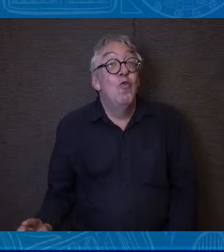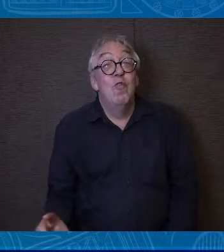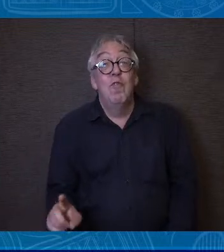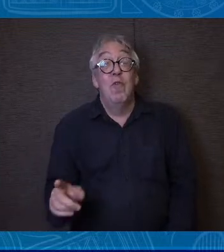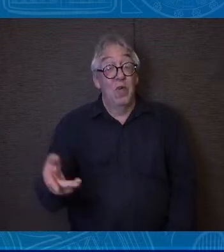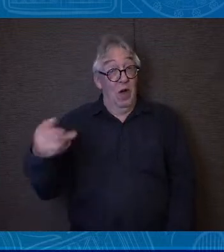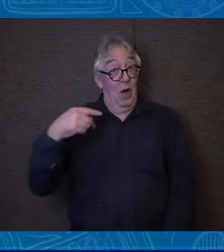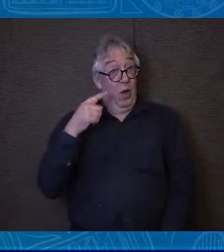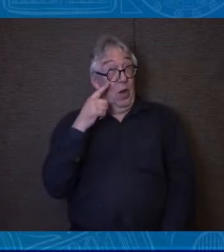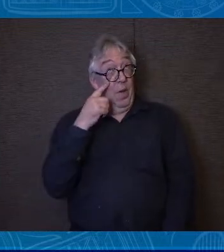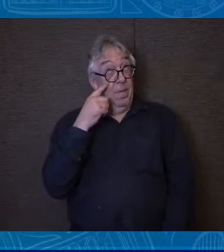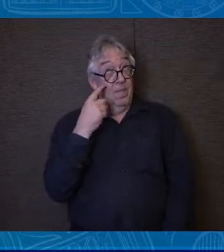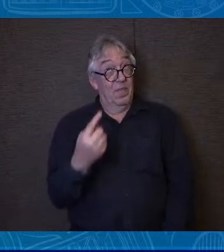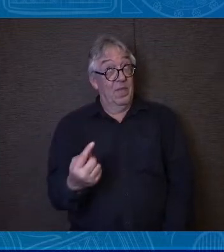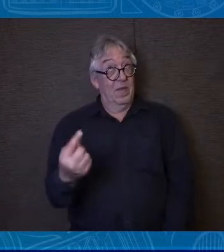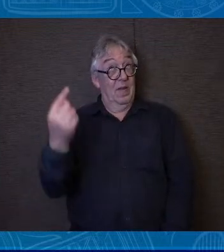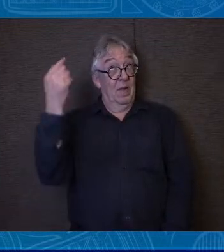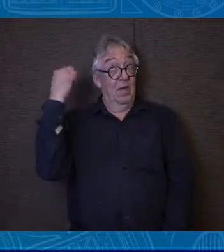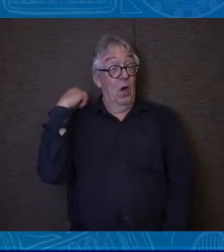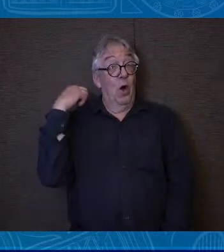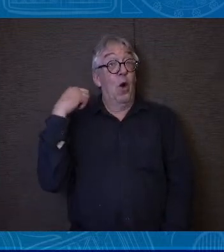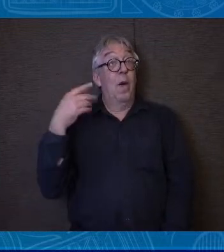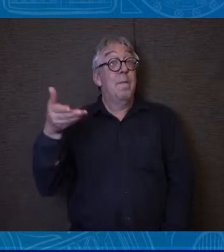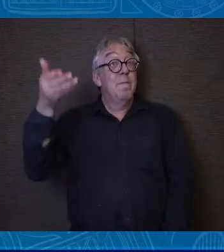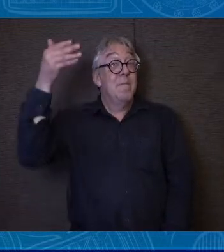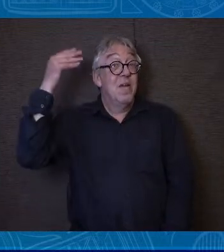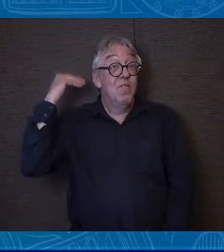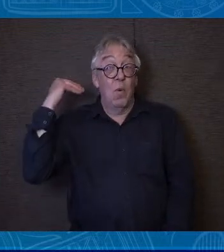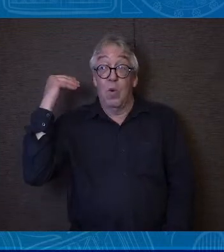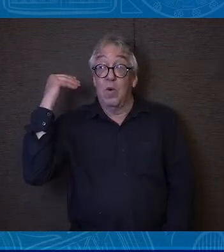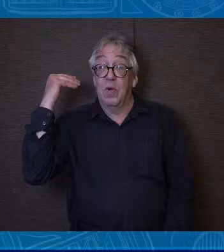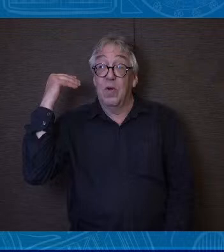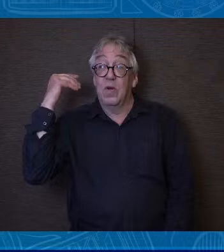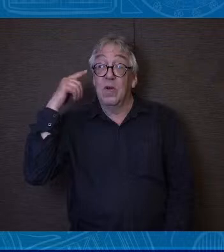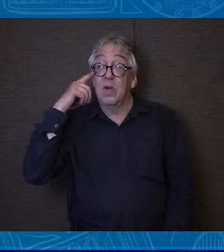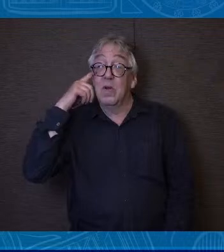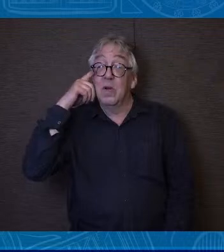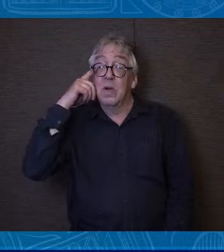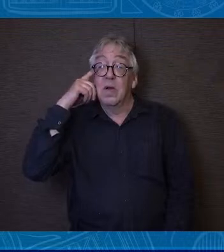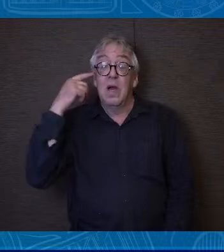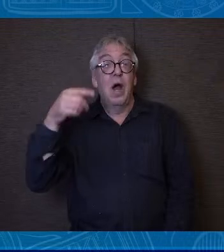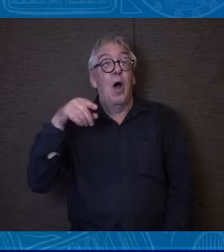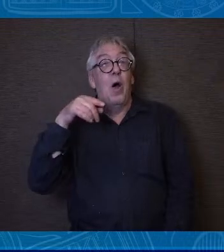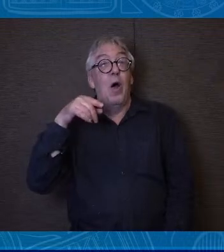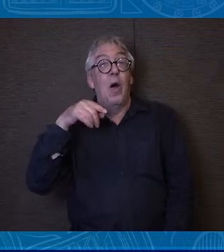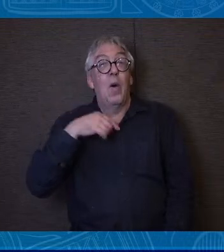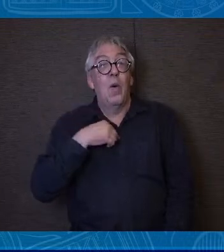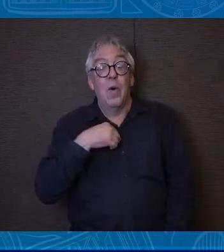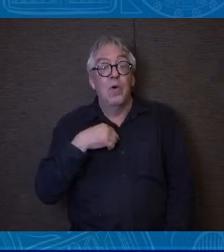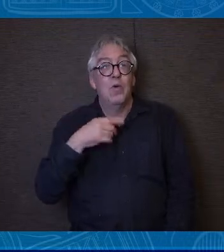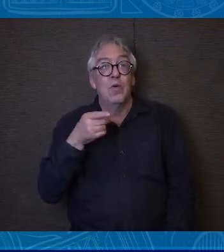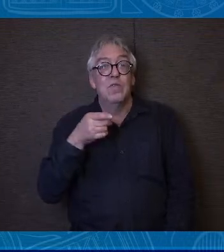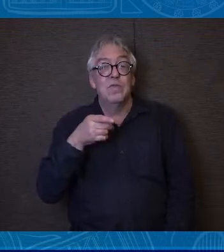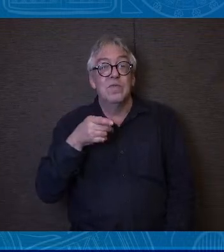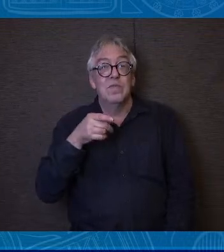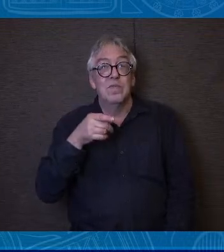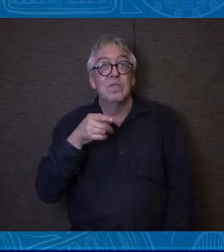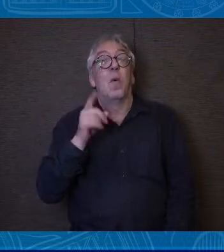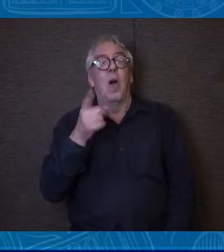but there are amateur radio service operators in there that are on air, and we are scrambling around trying to find satellite phones. That means we